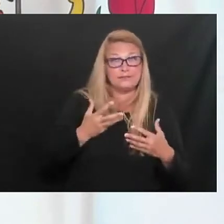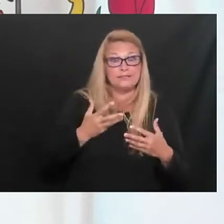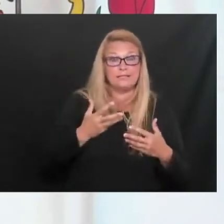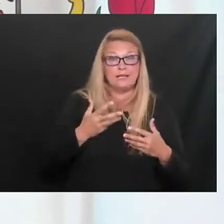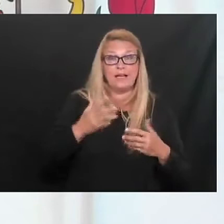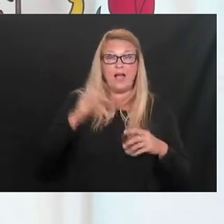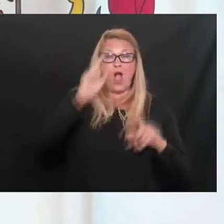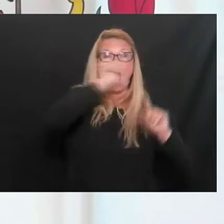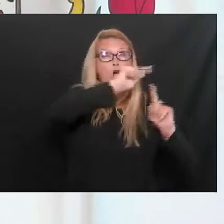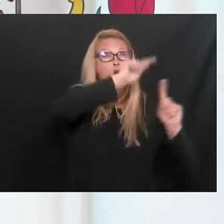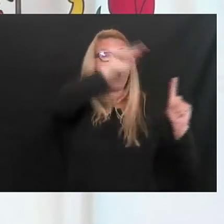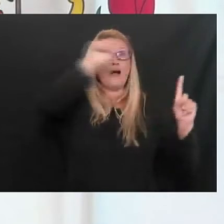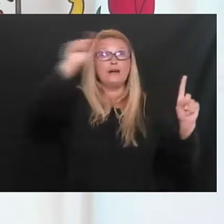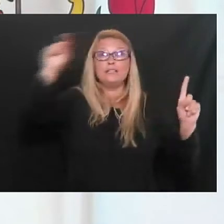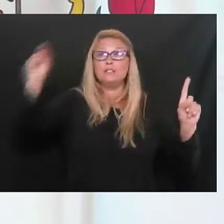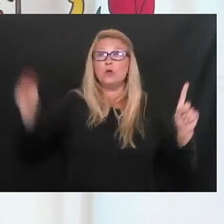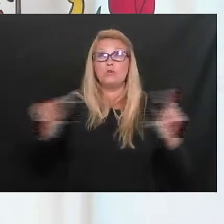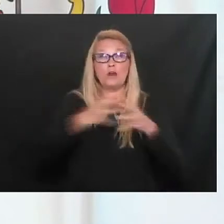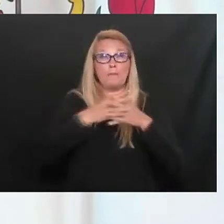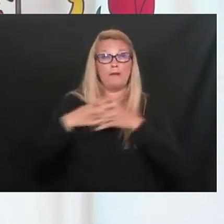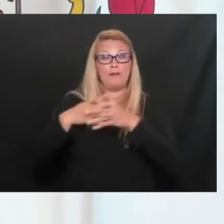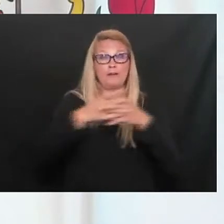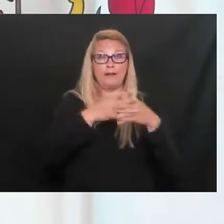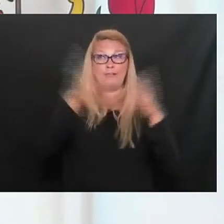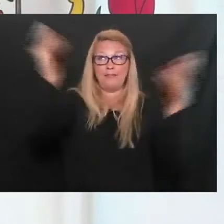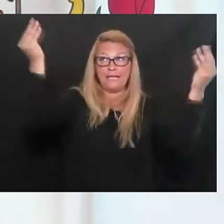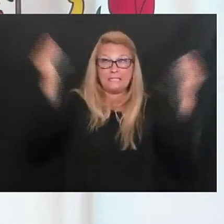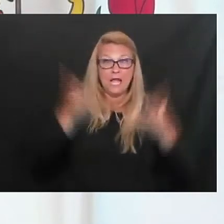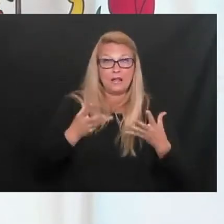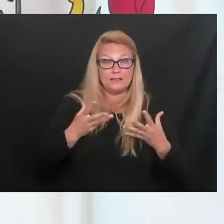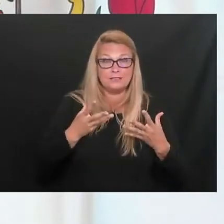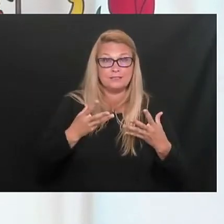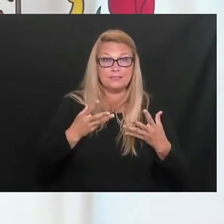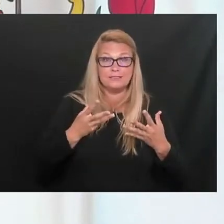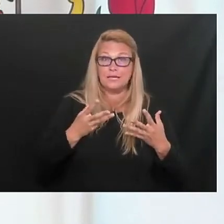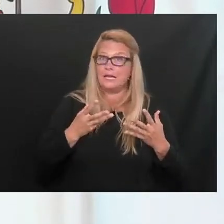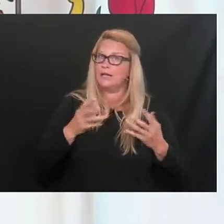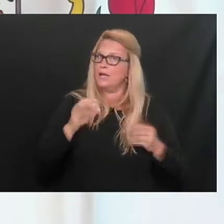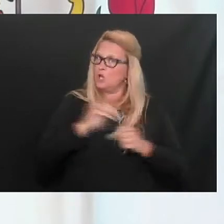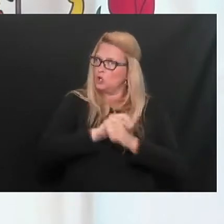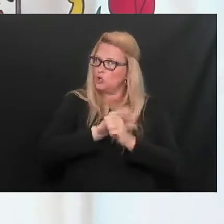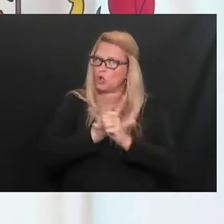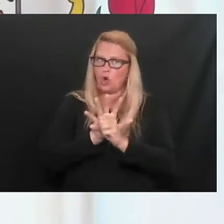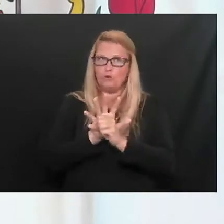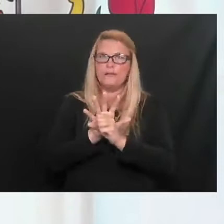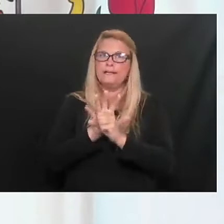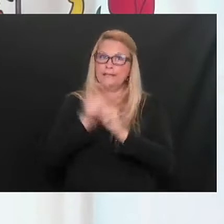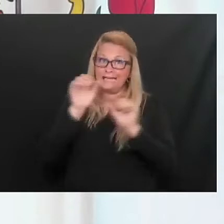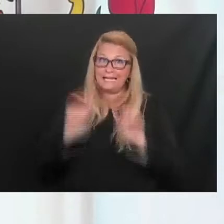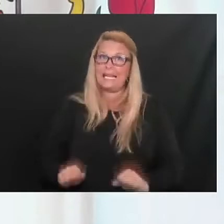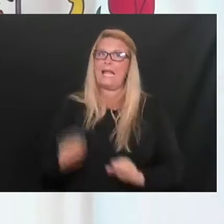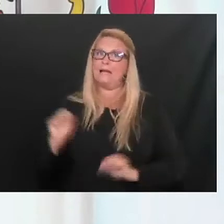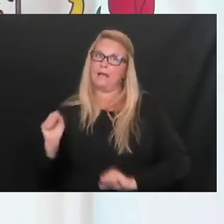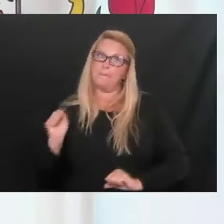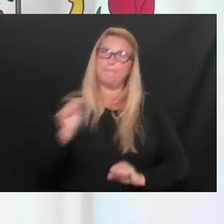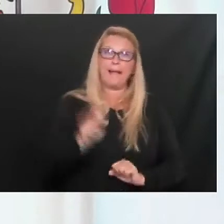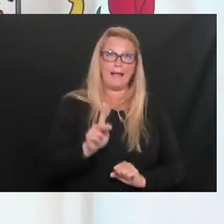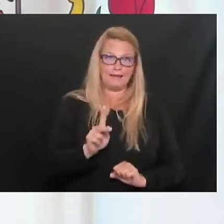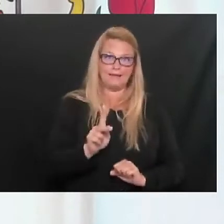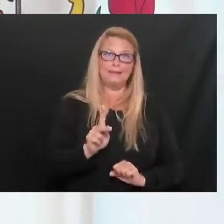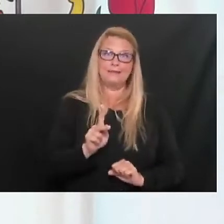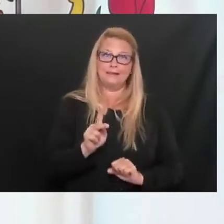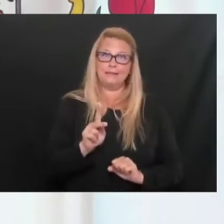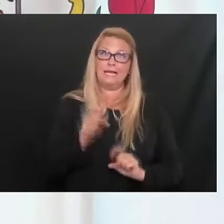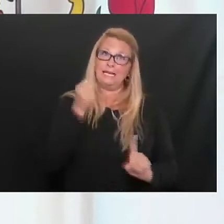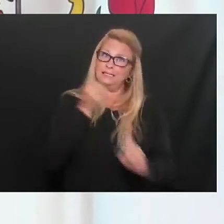single one tells us that absolutely this thing could turn around and come back on us and come back on us in a